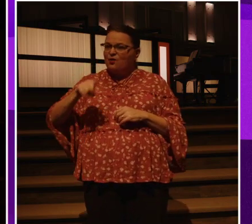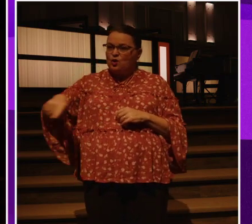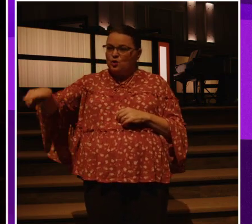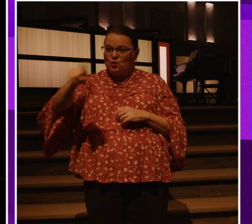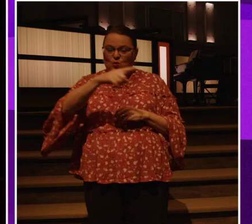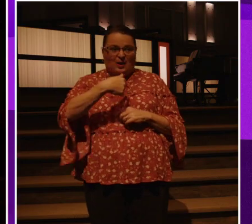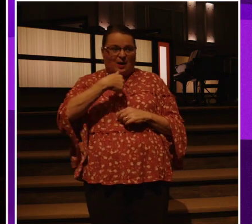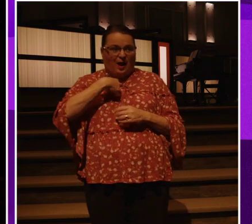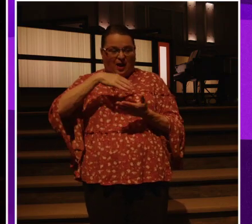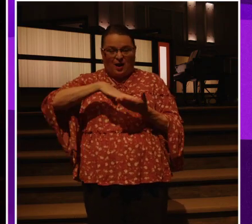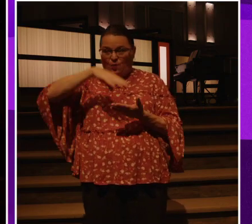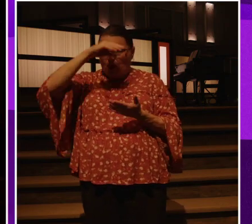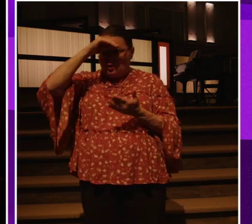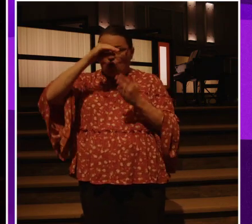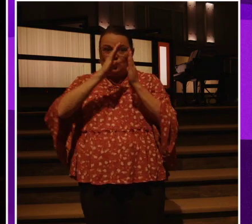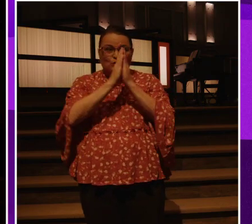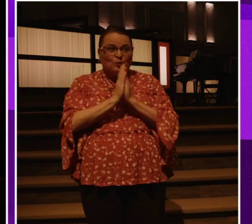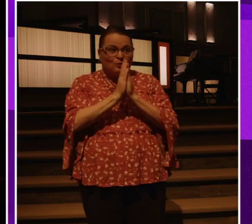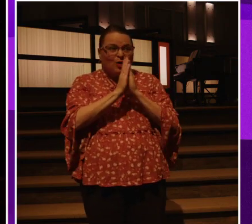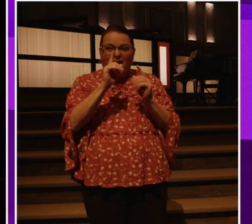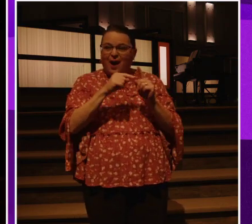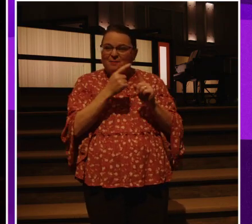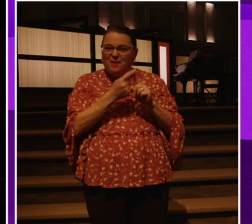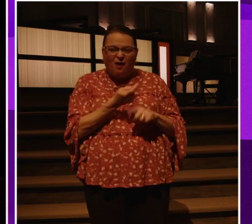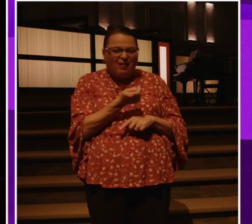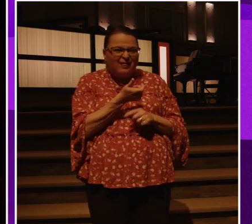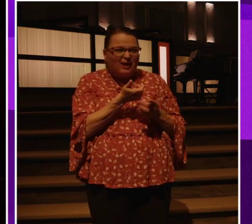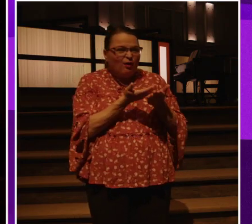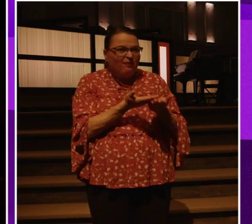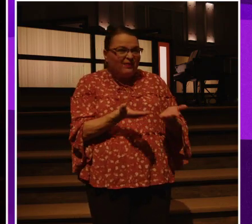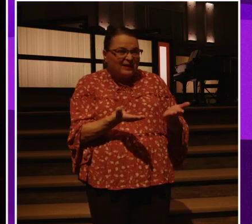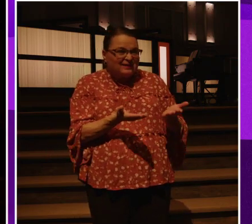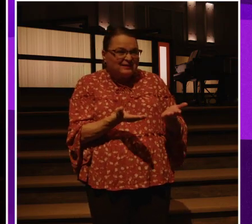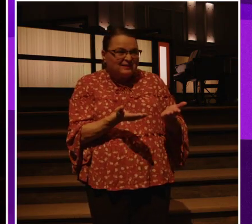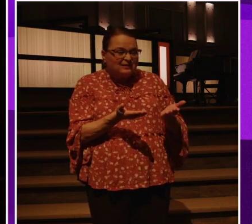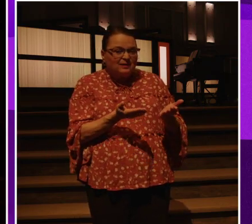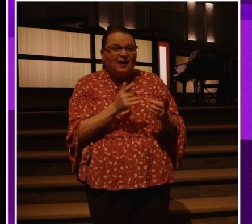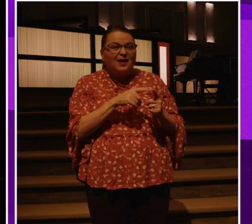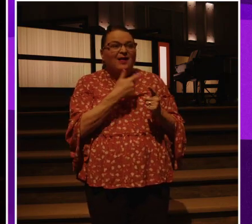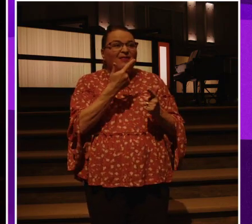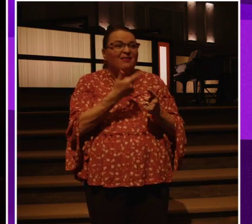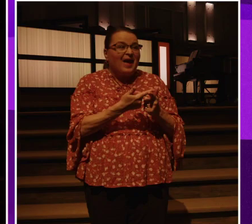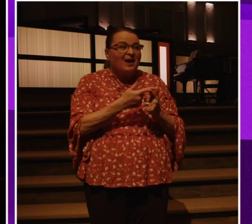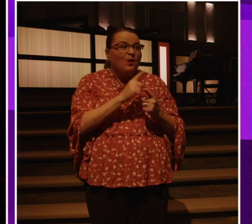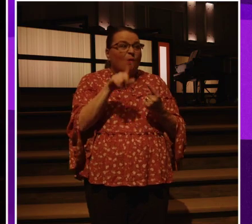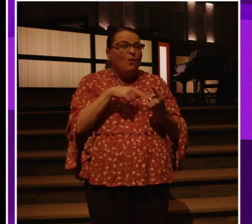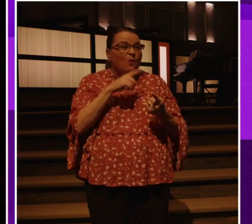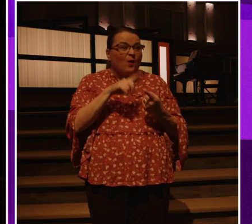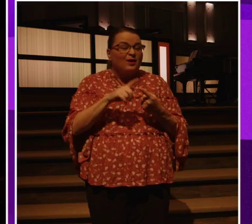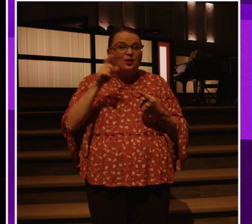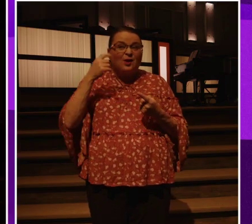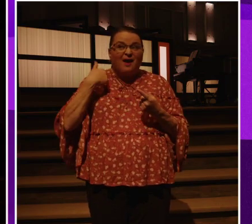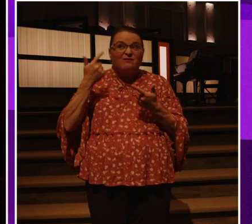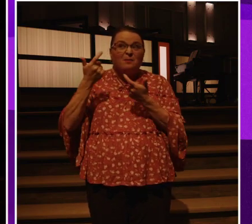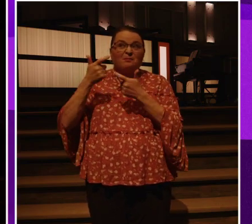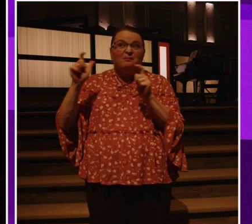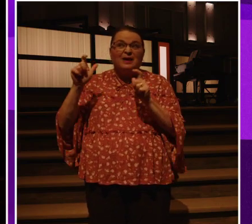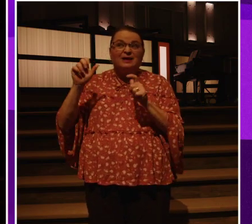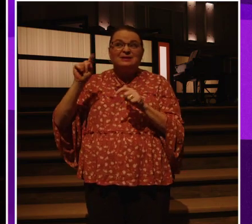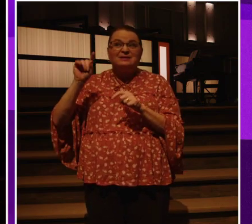pray about the little stuff, maybe it wouldn't become the big